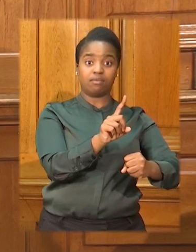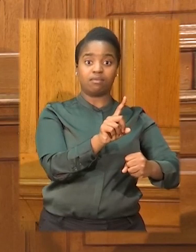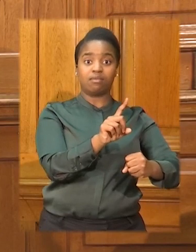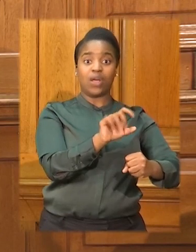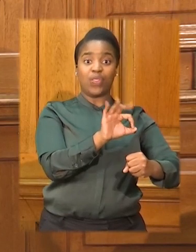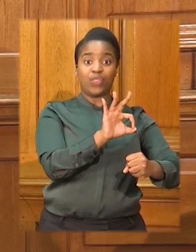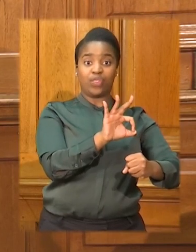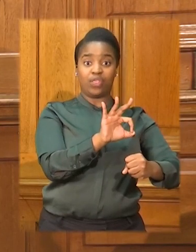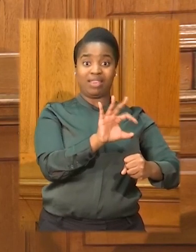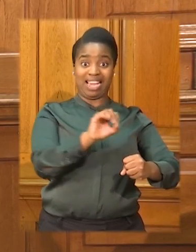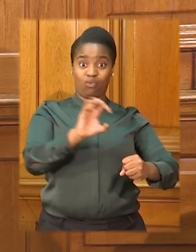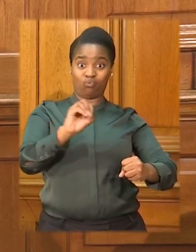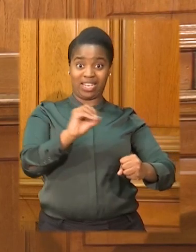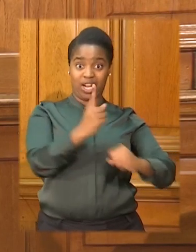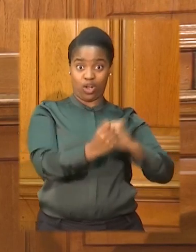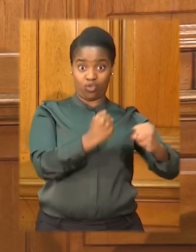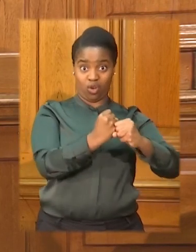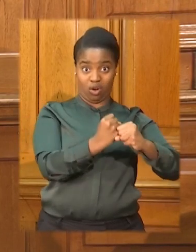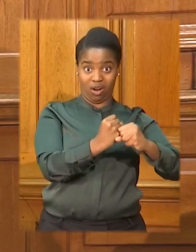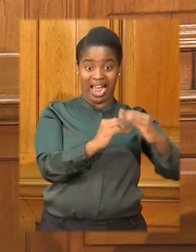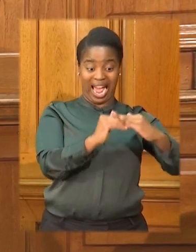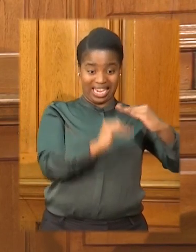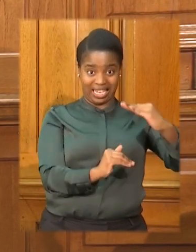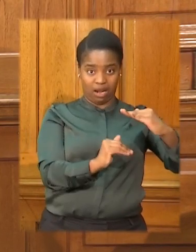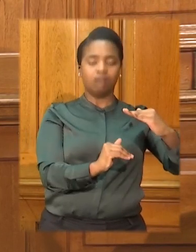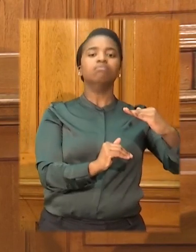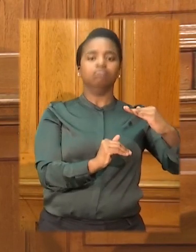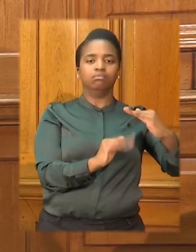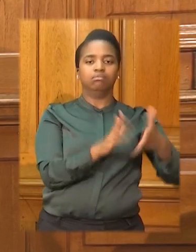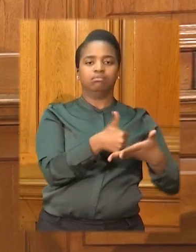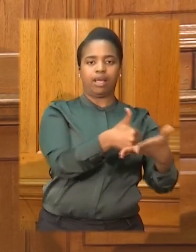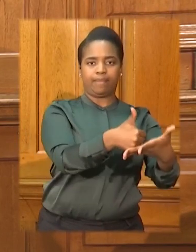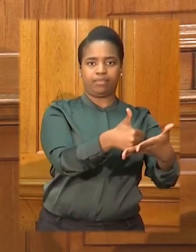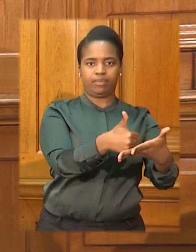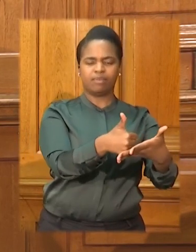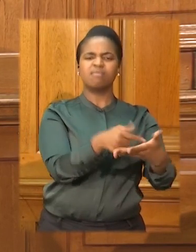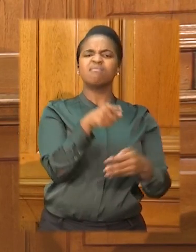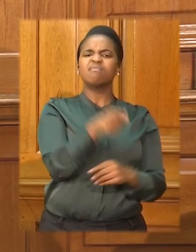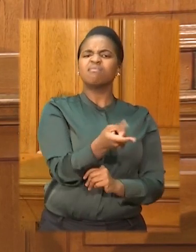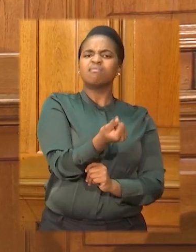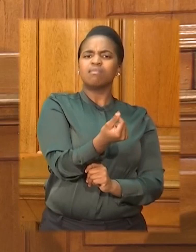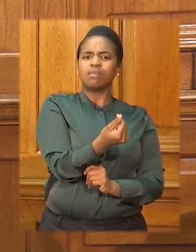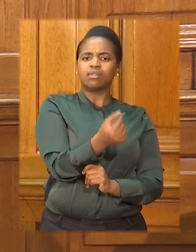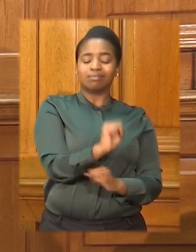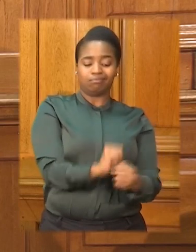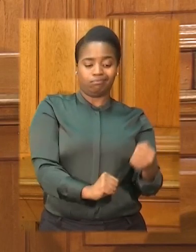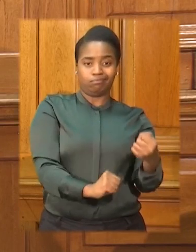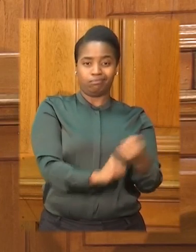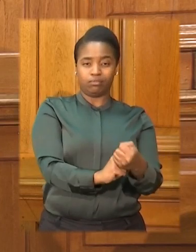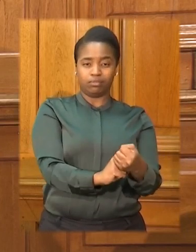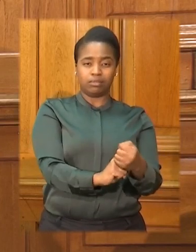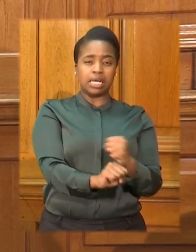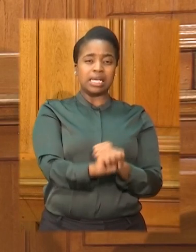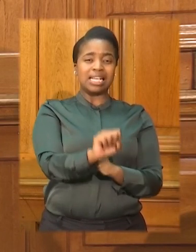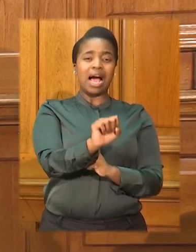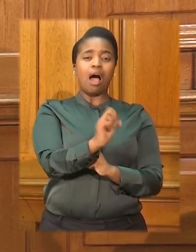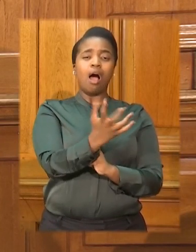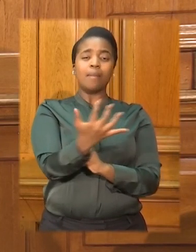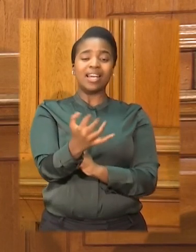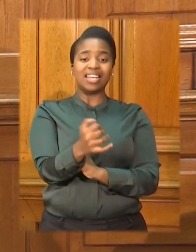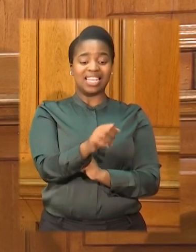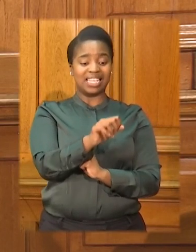this scheme. It is expected that the scheme will support over